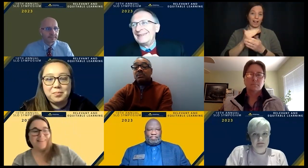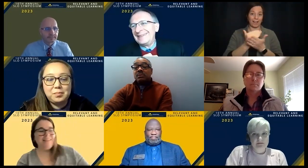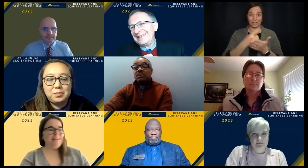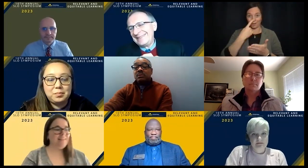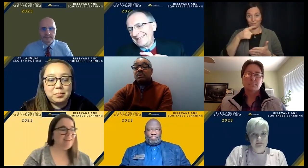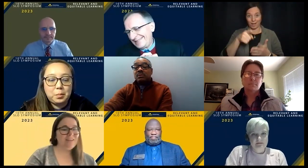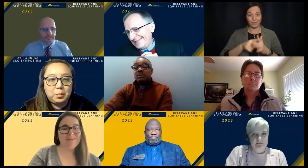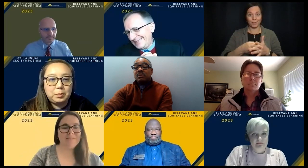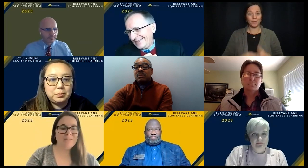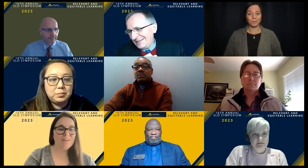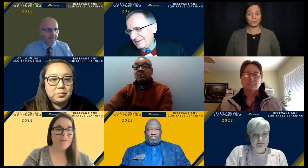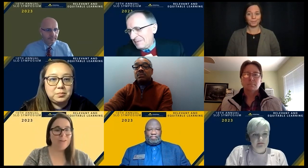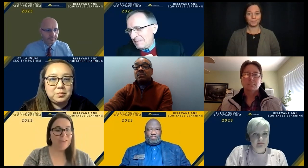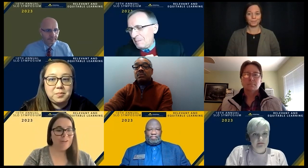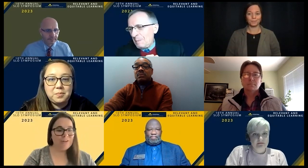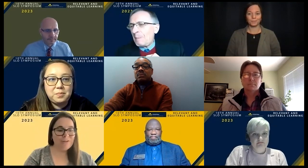start?